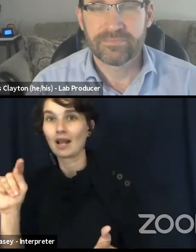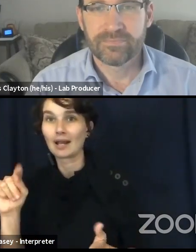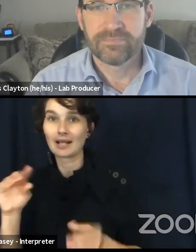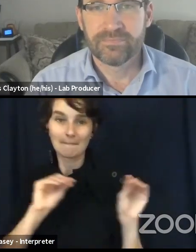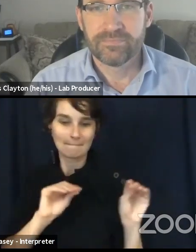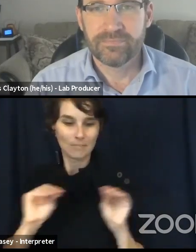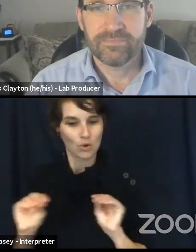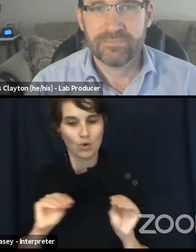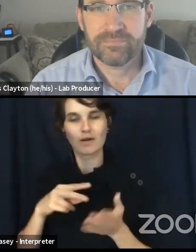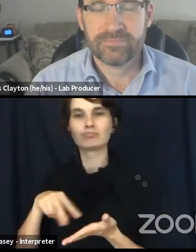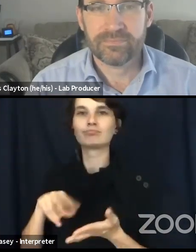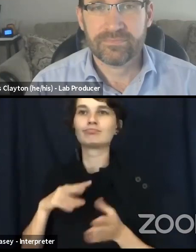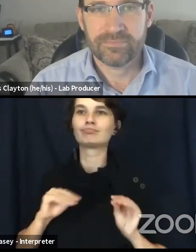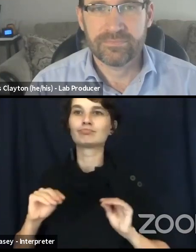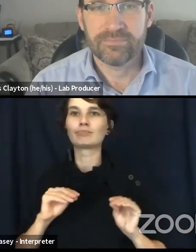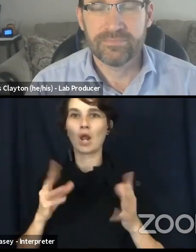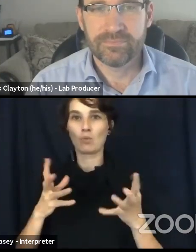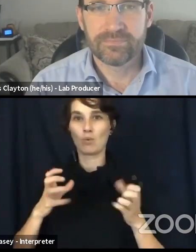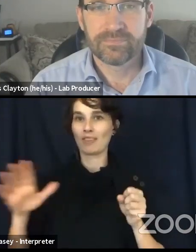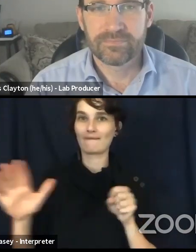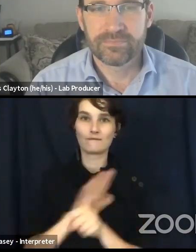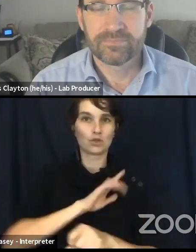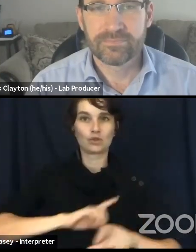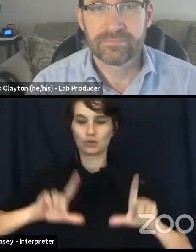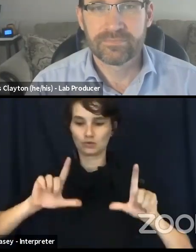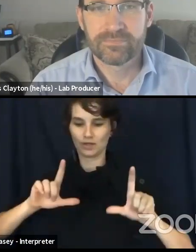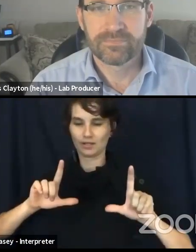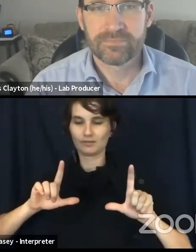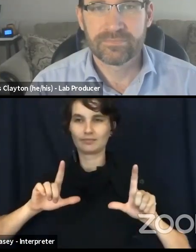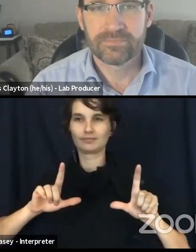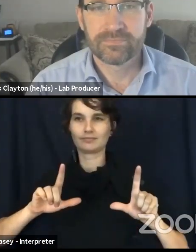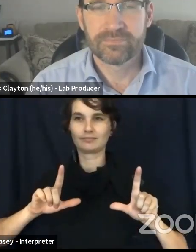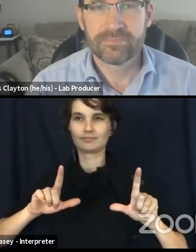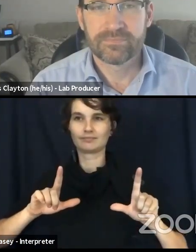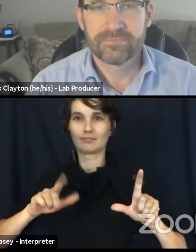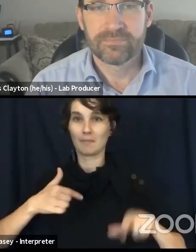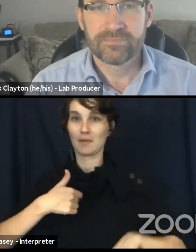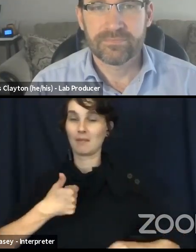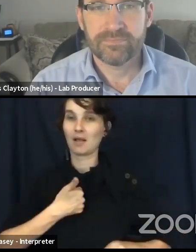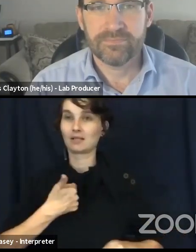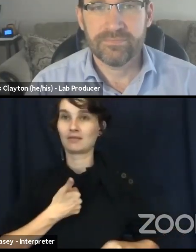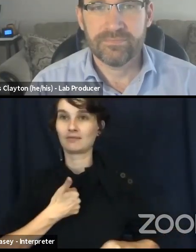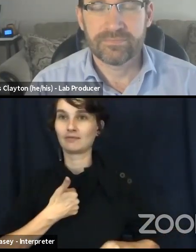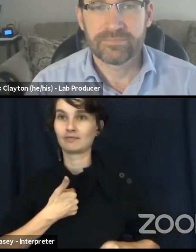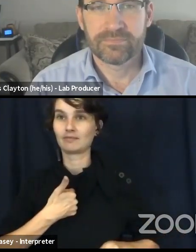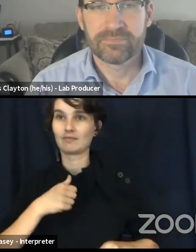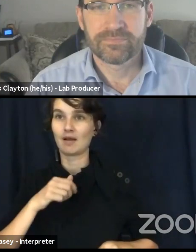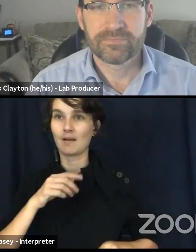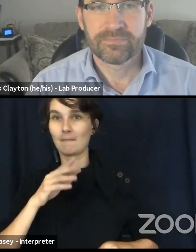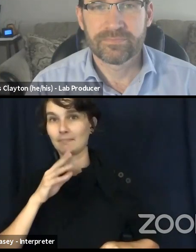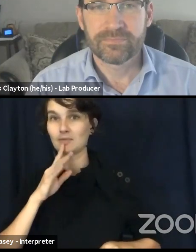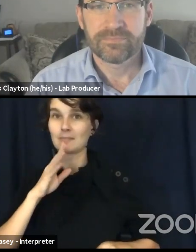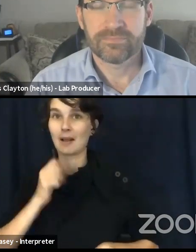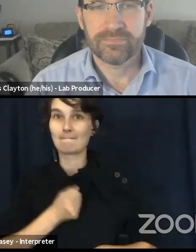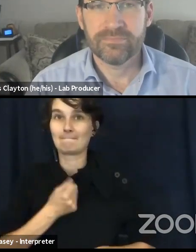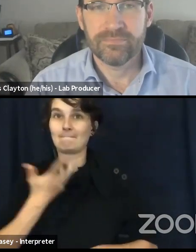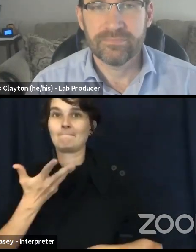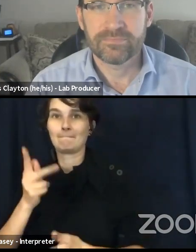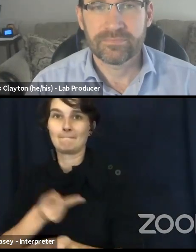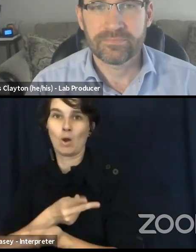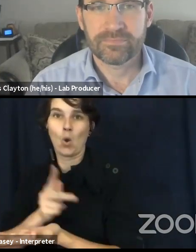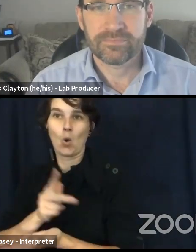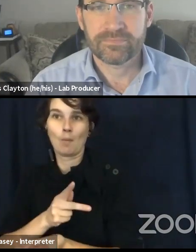we want that full screen, and I am speaking a poem or a monologue in that moment, but we don't